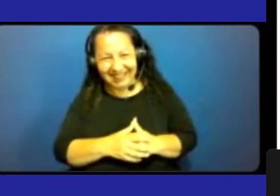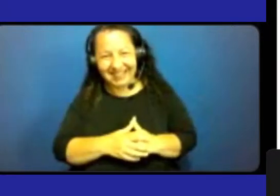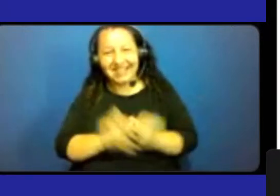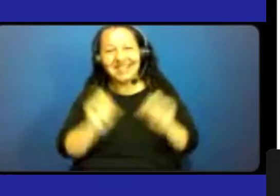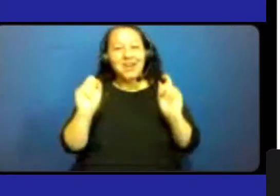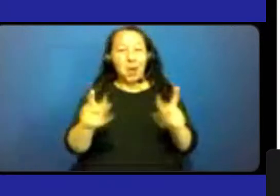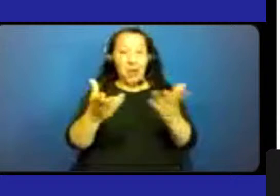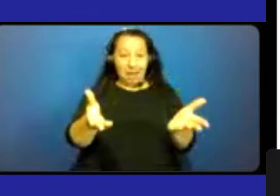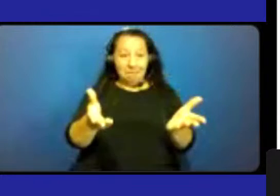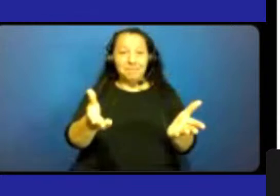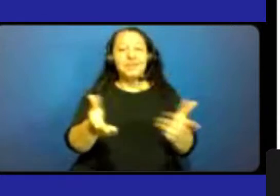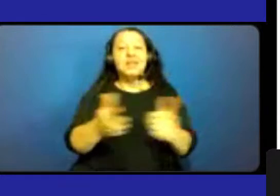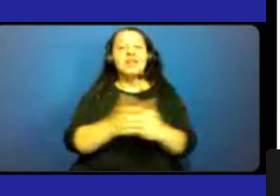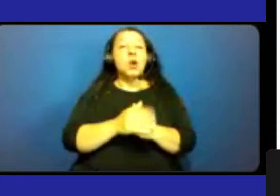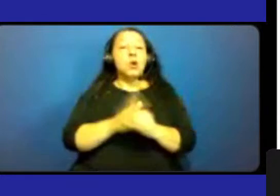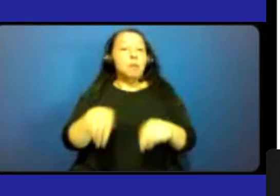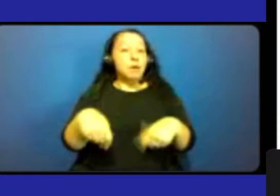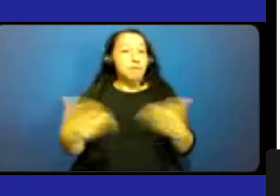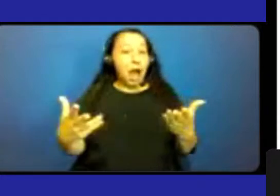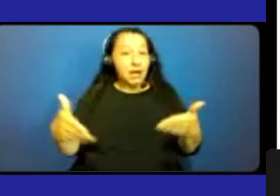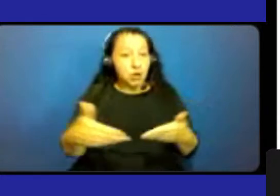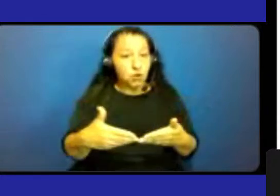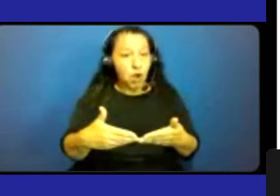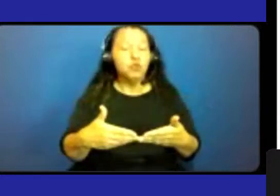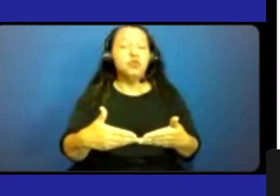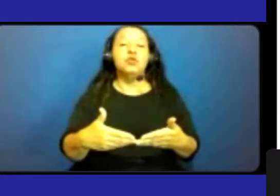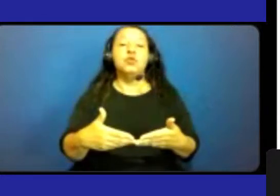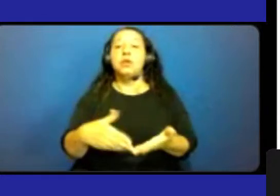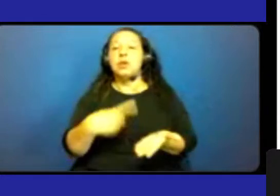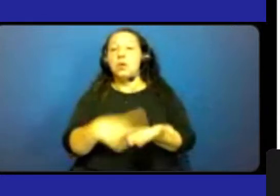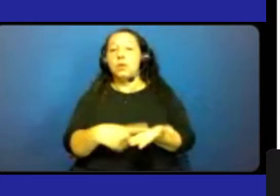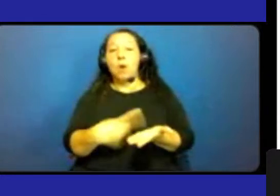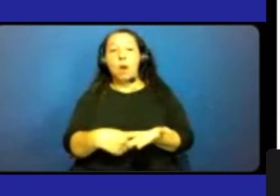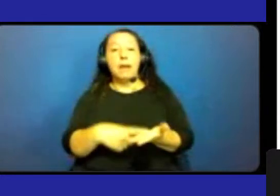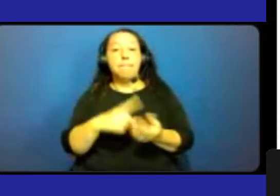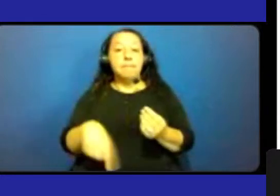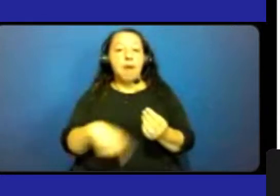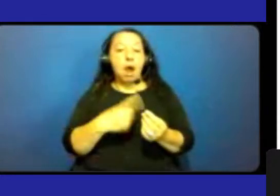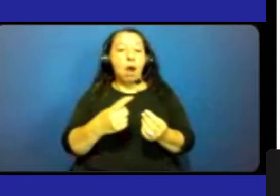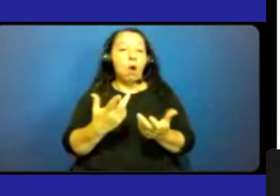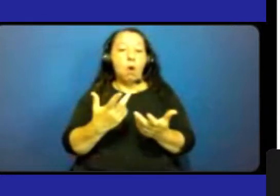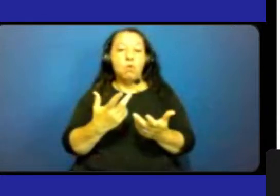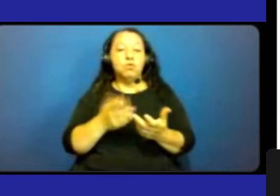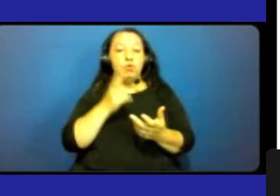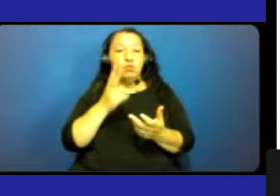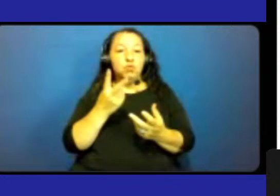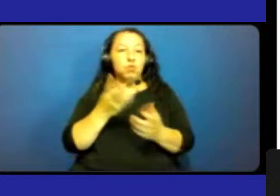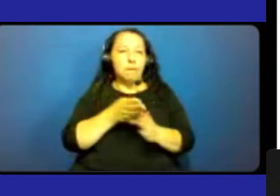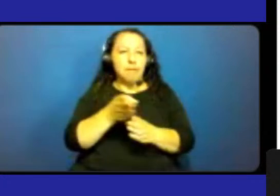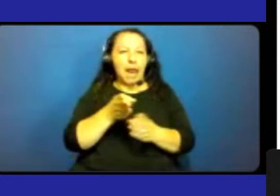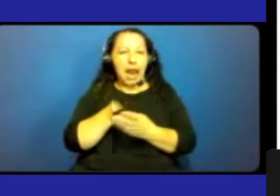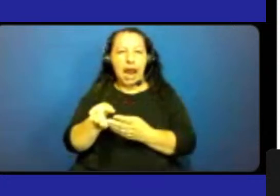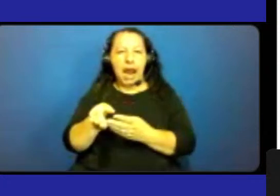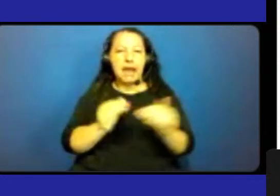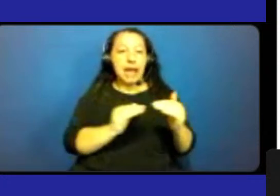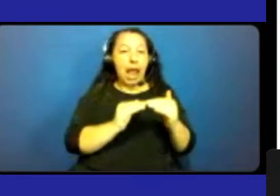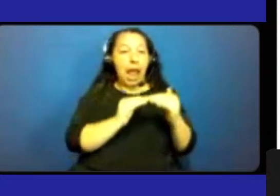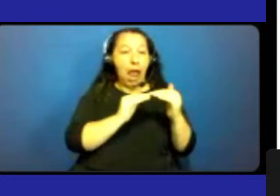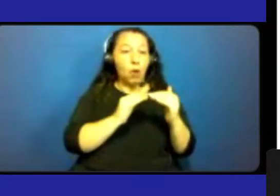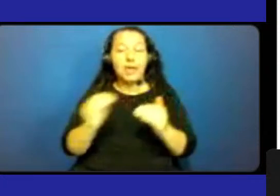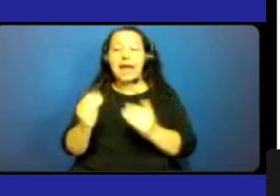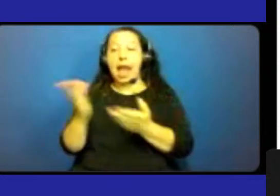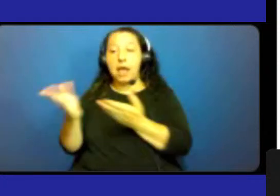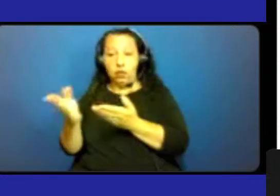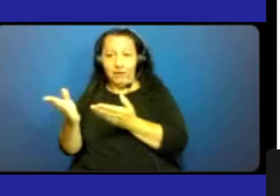Give an introduction, talk about, those kind of two big buckets, equity and then